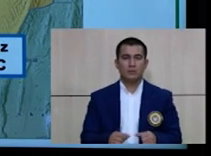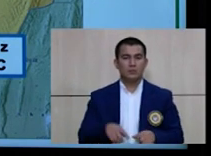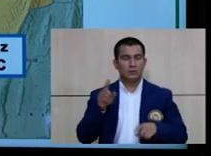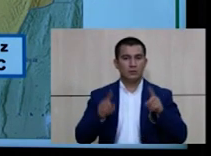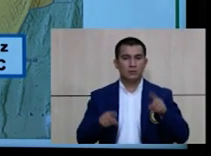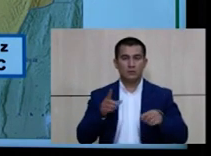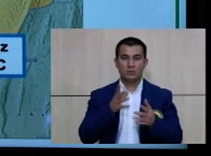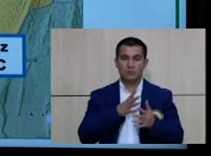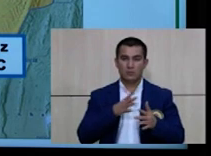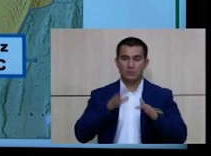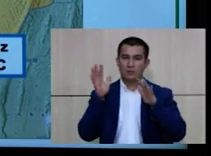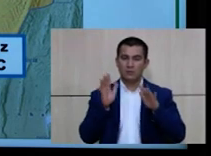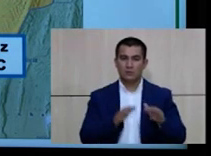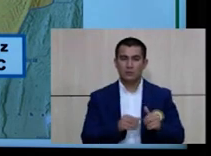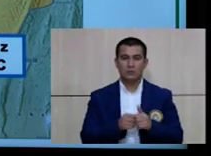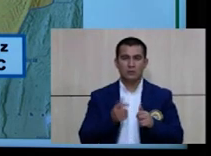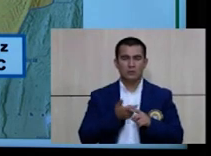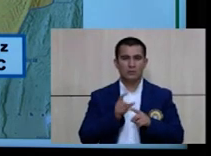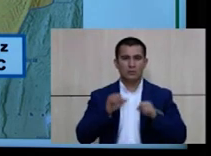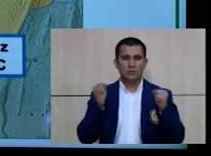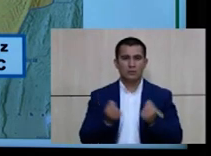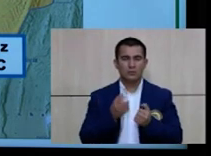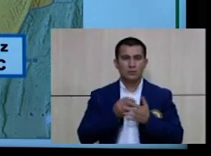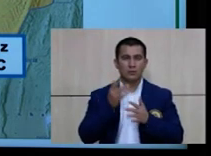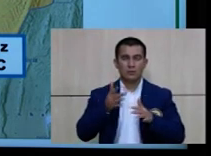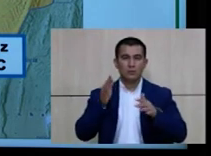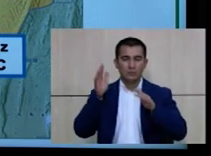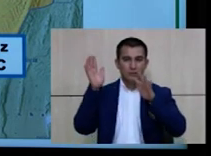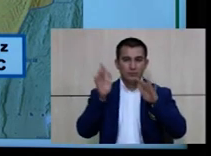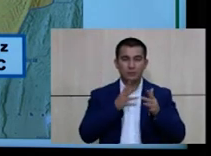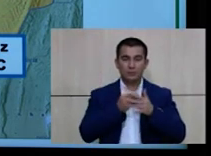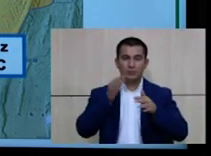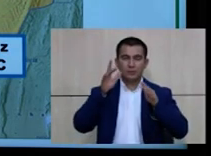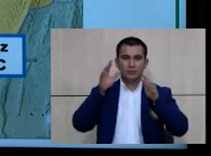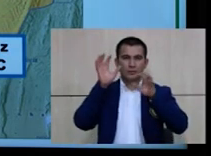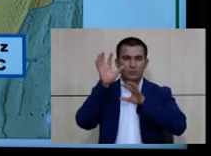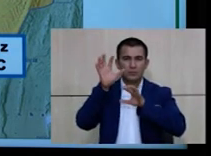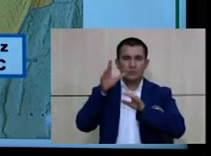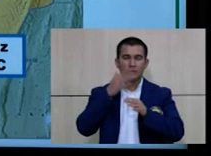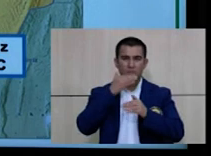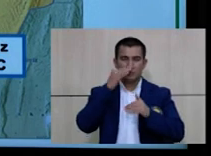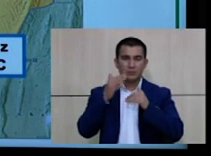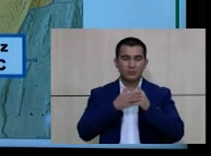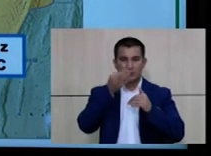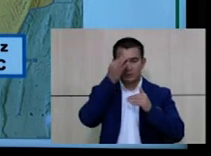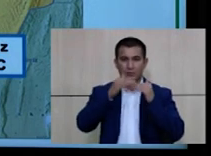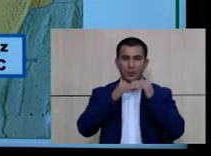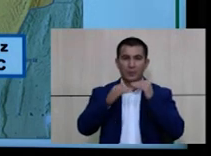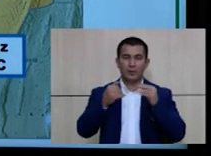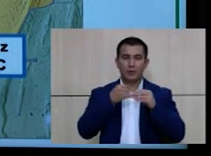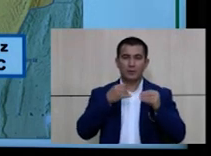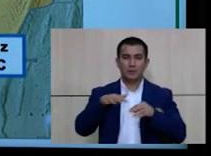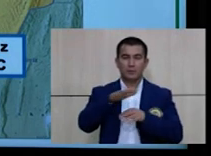Ba'zan qishda sovuq tog'lardan o'tib tekislikka o'tgach